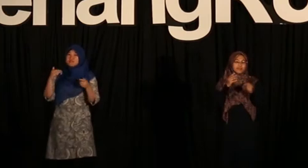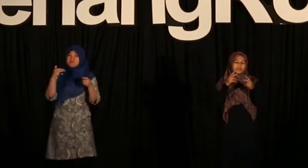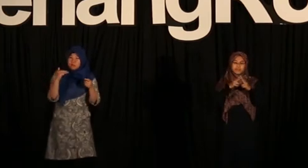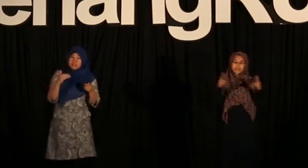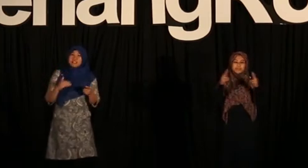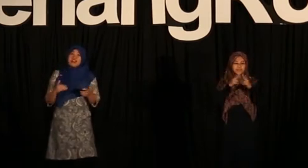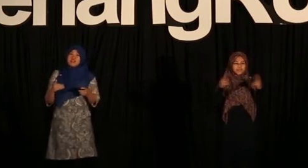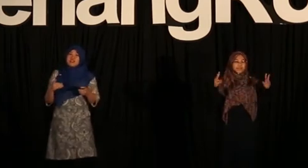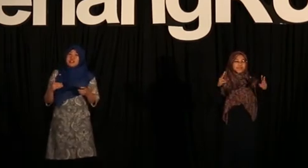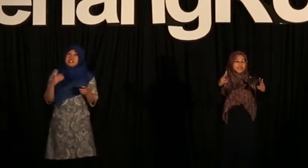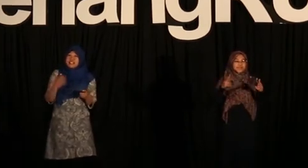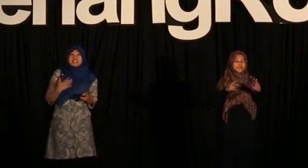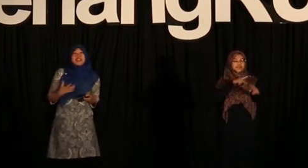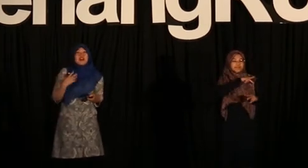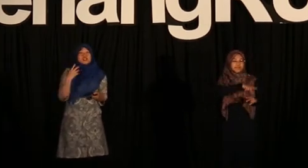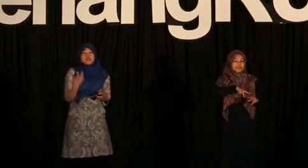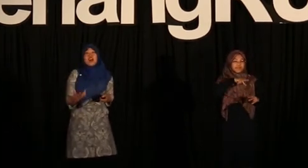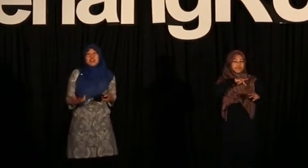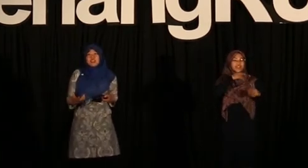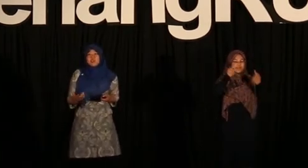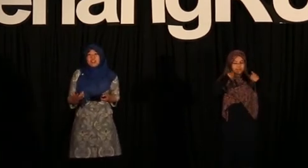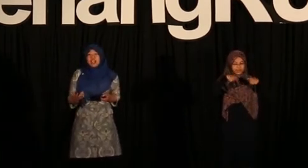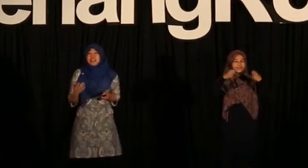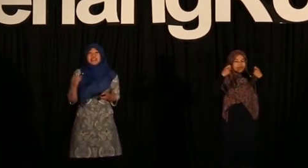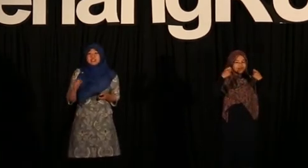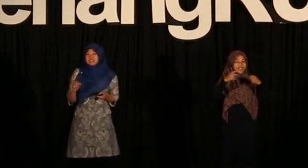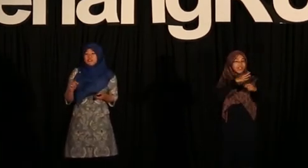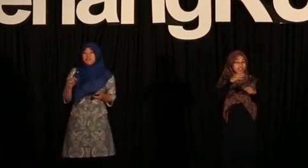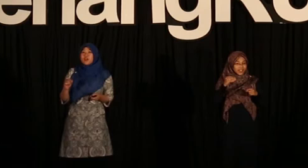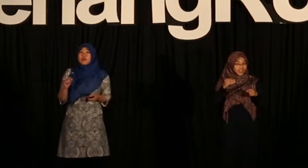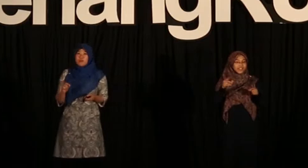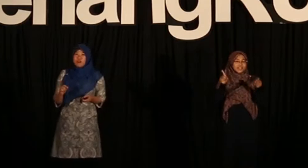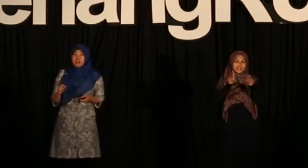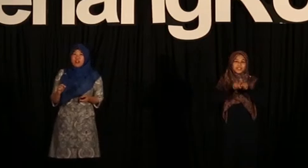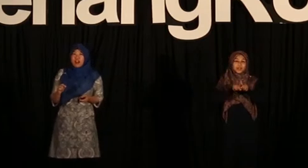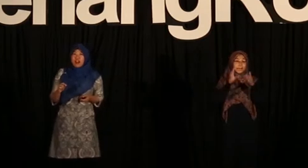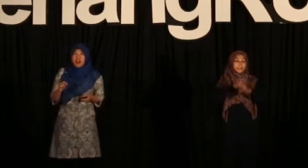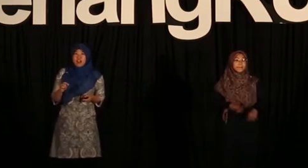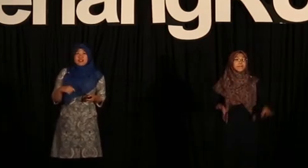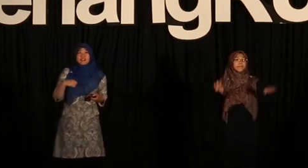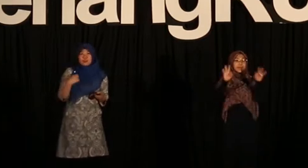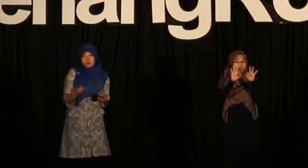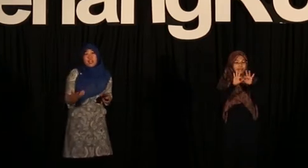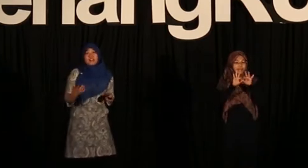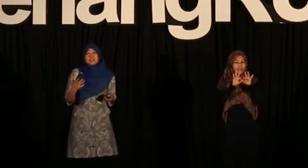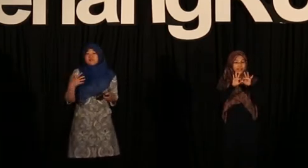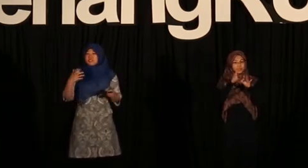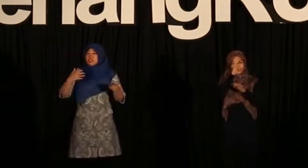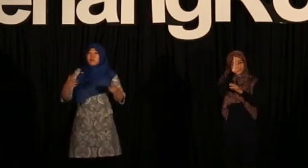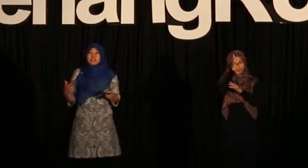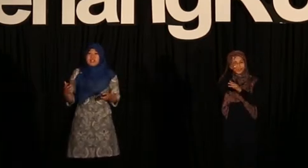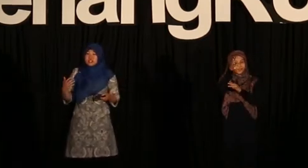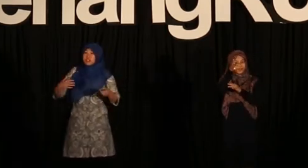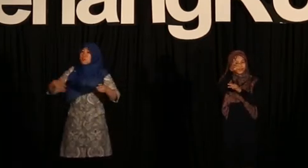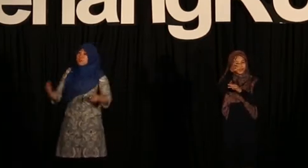very personal level. They see that I was trying, and that's very important to create